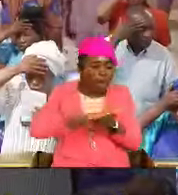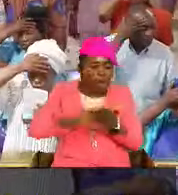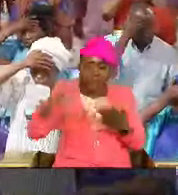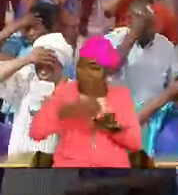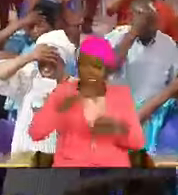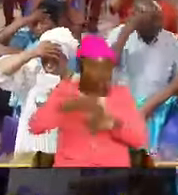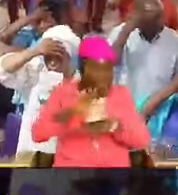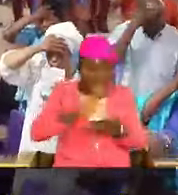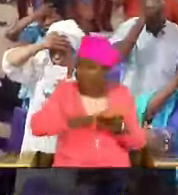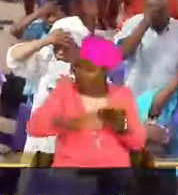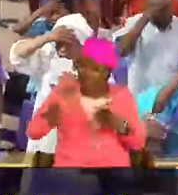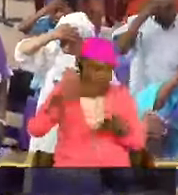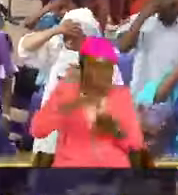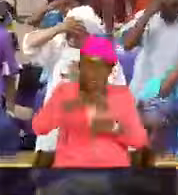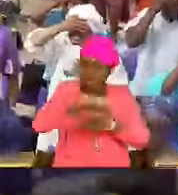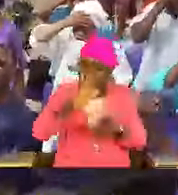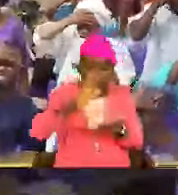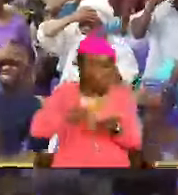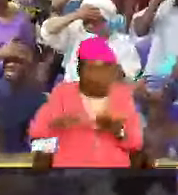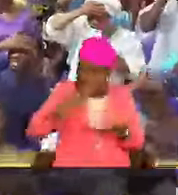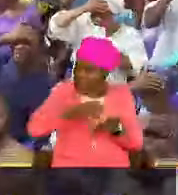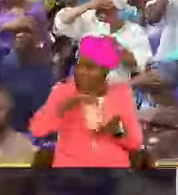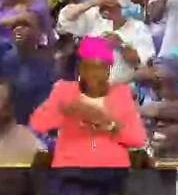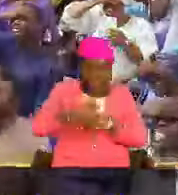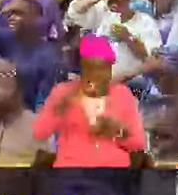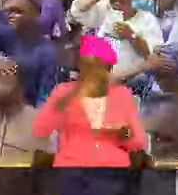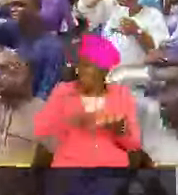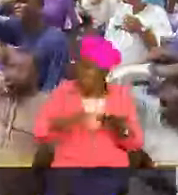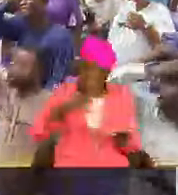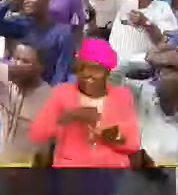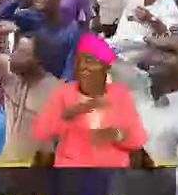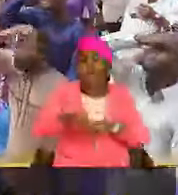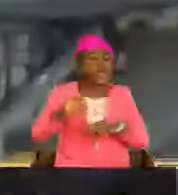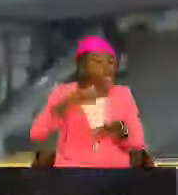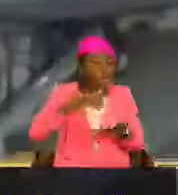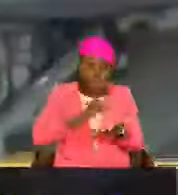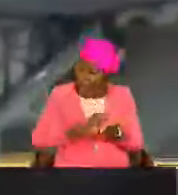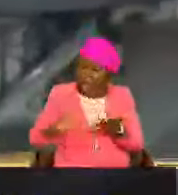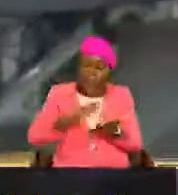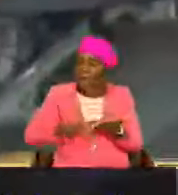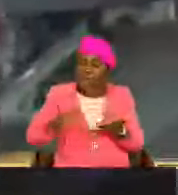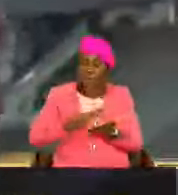it away wipe it away wipe it away in the name of